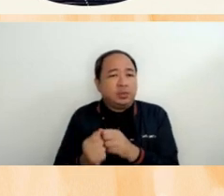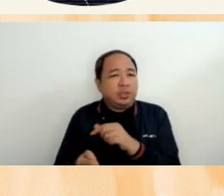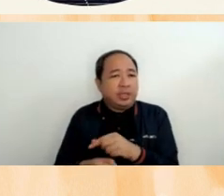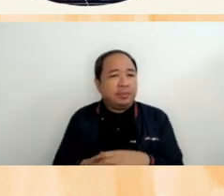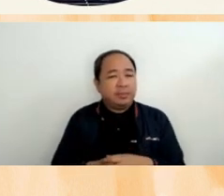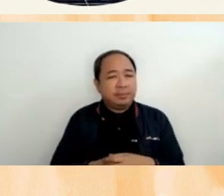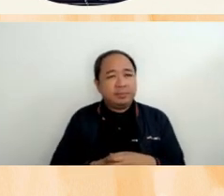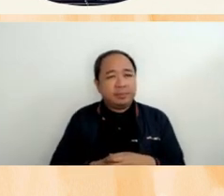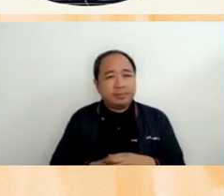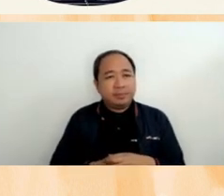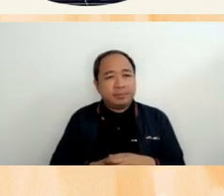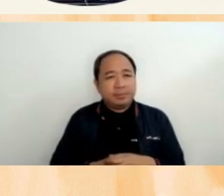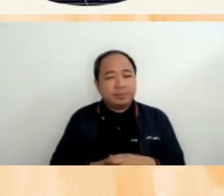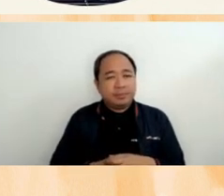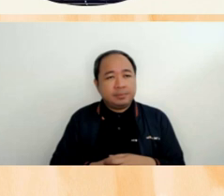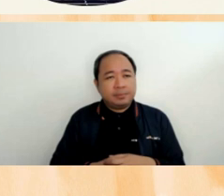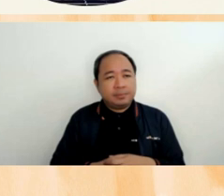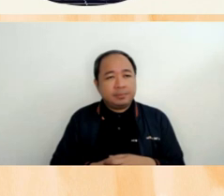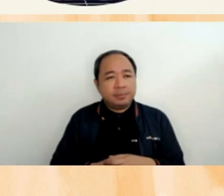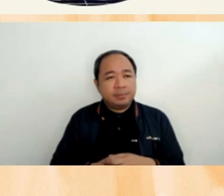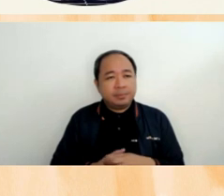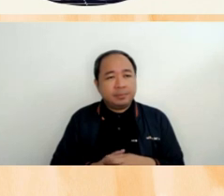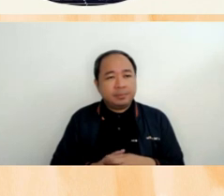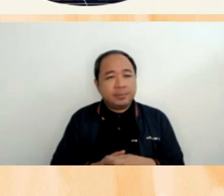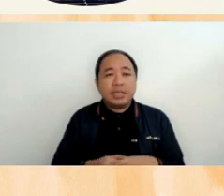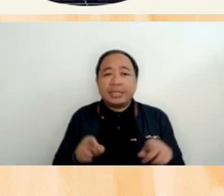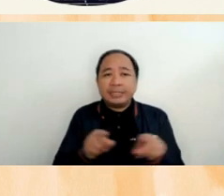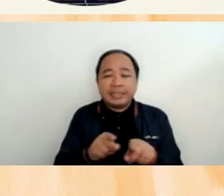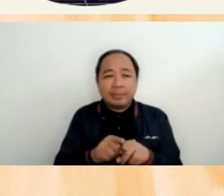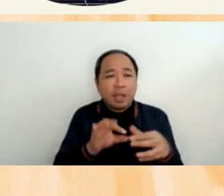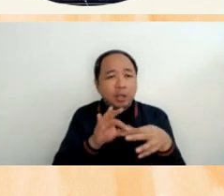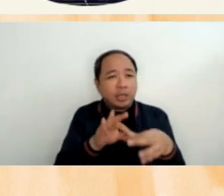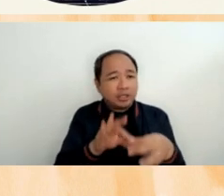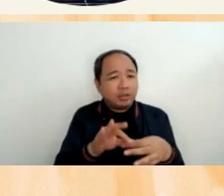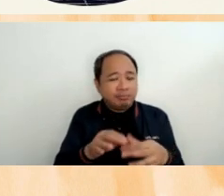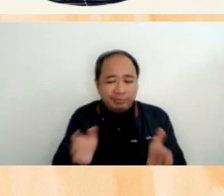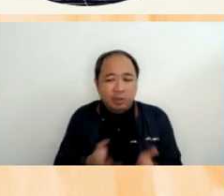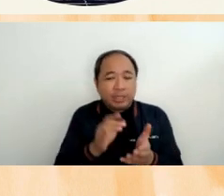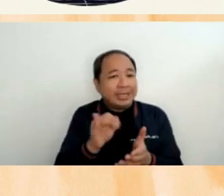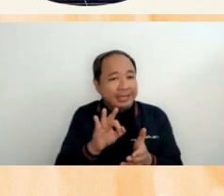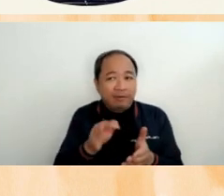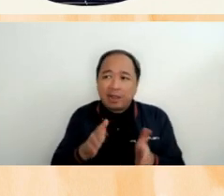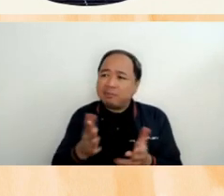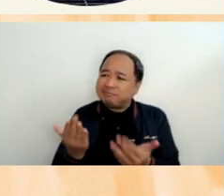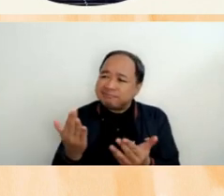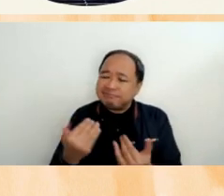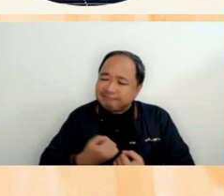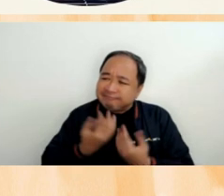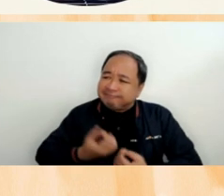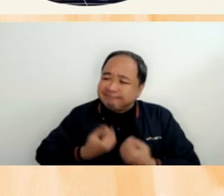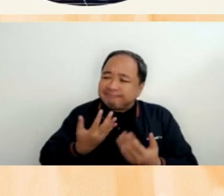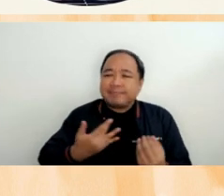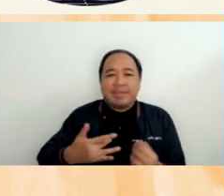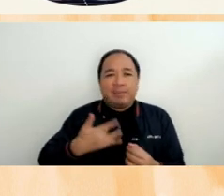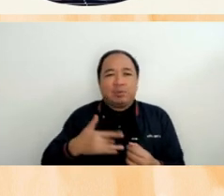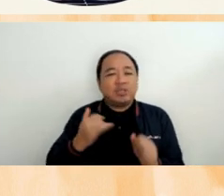Also, connection is fostered if they are allowed to express their emotions freely. This sense